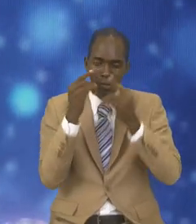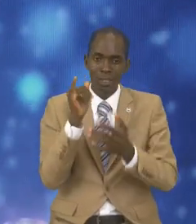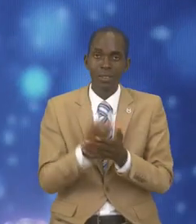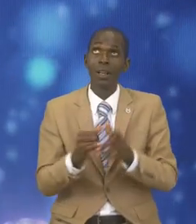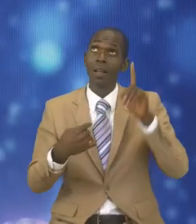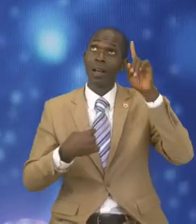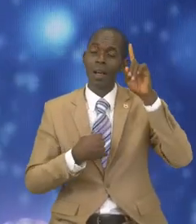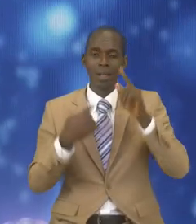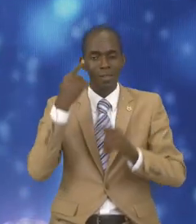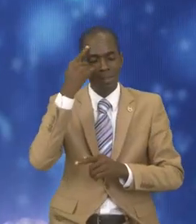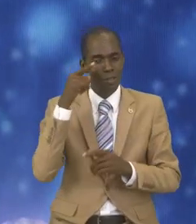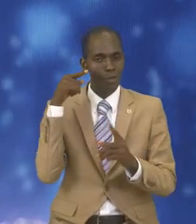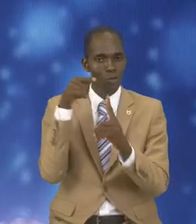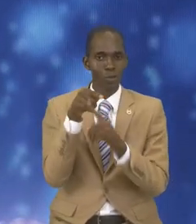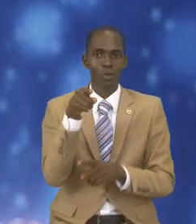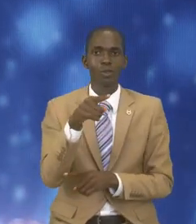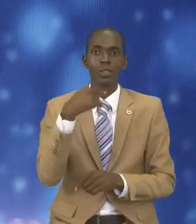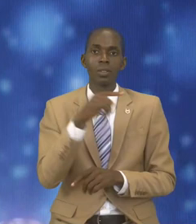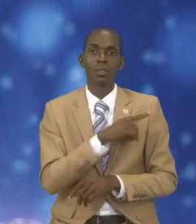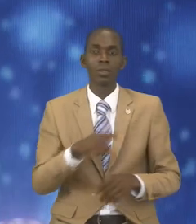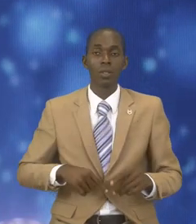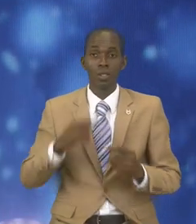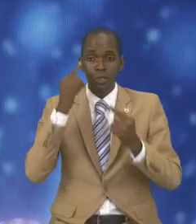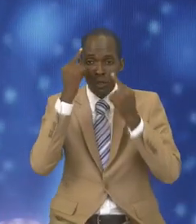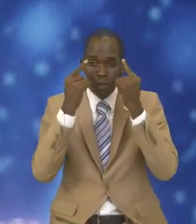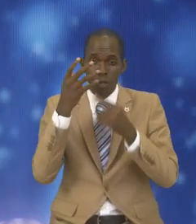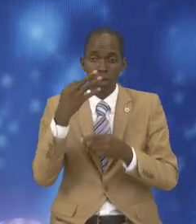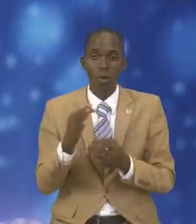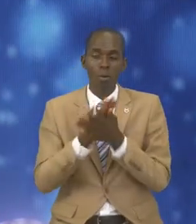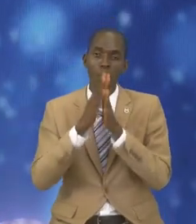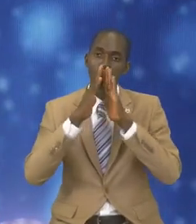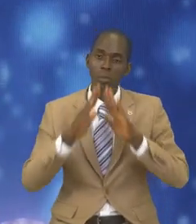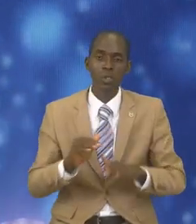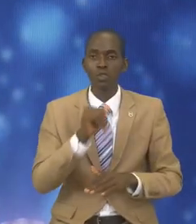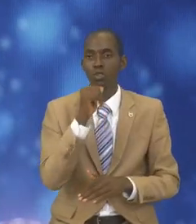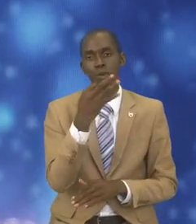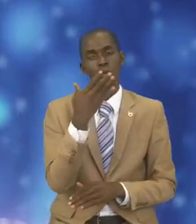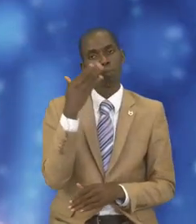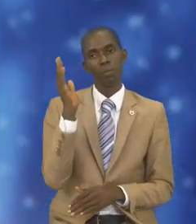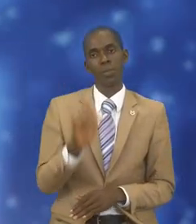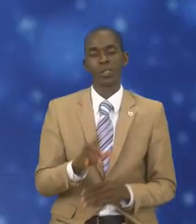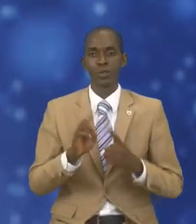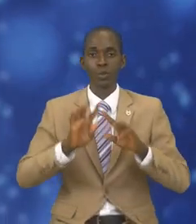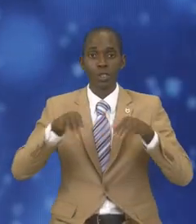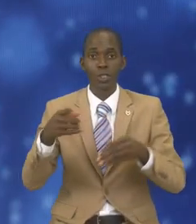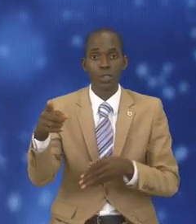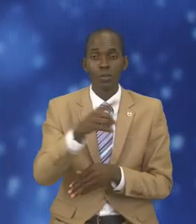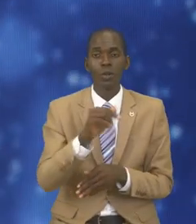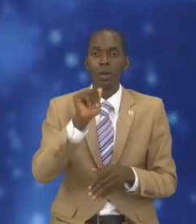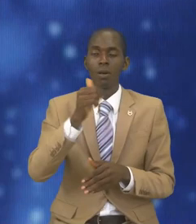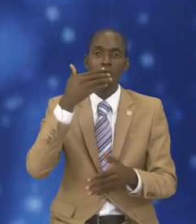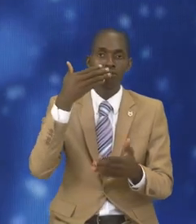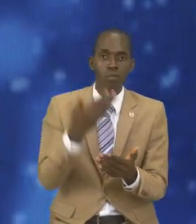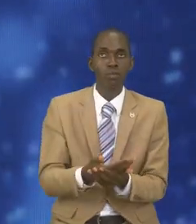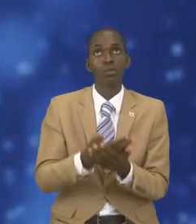you, says the Lord, thoughts of peace and not of evil, to give you an